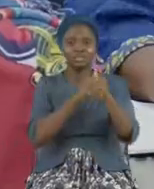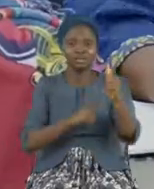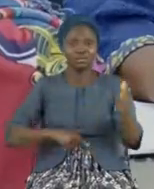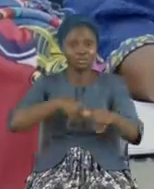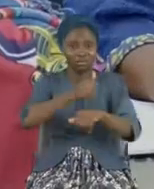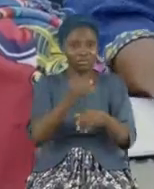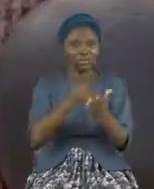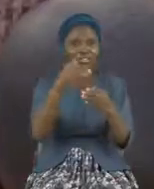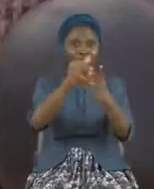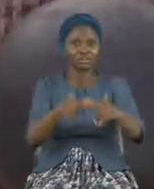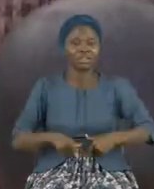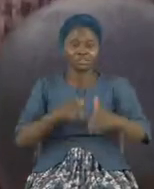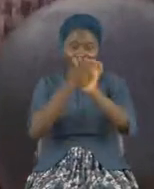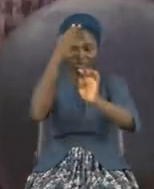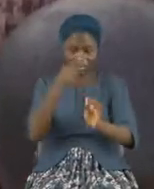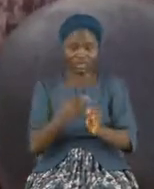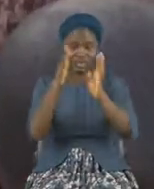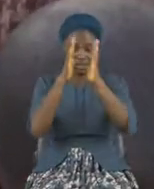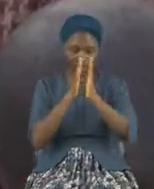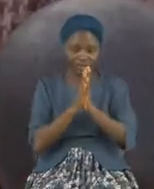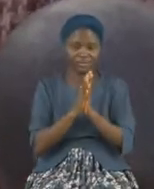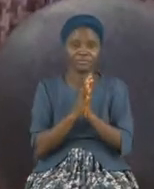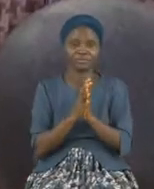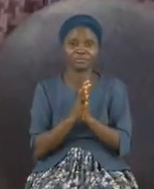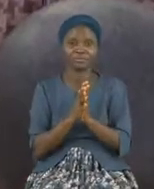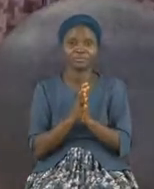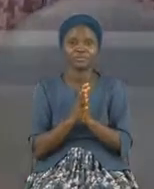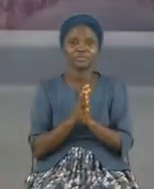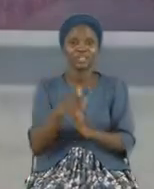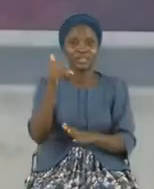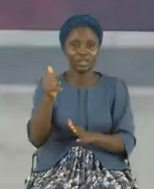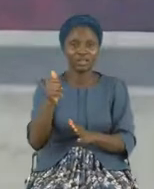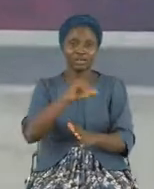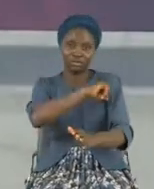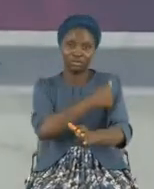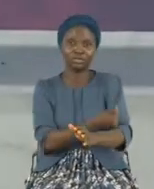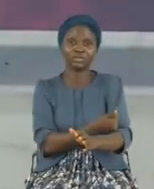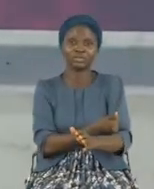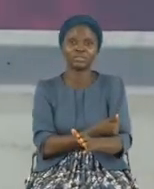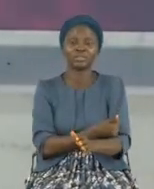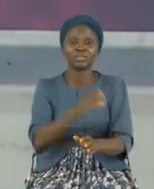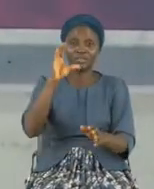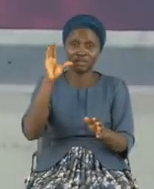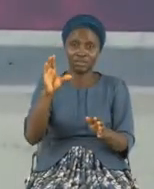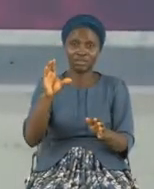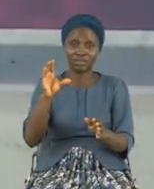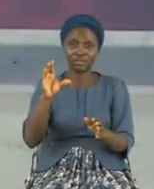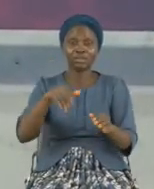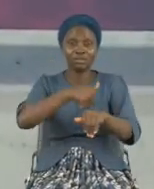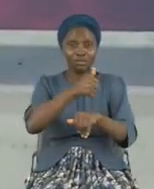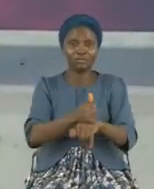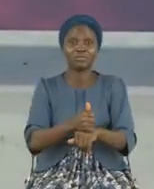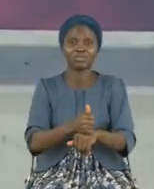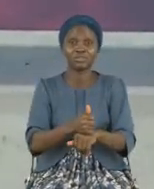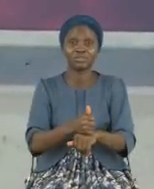in Jesus' name. A, authority. Acts. C, confirmation. T,